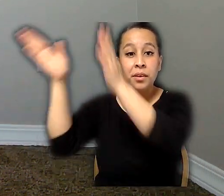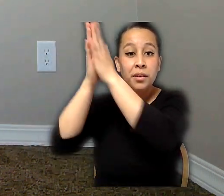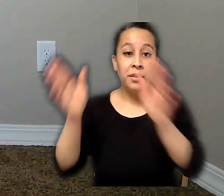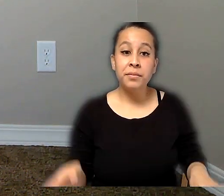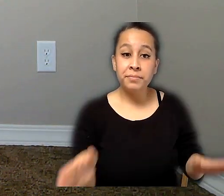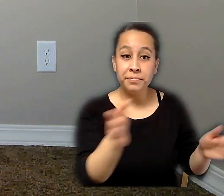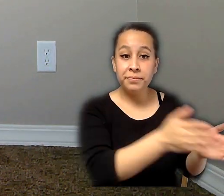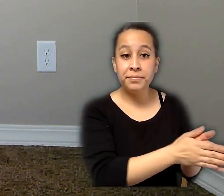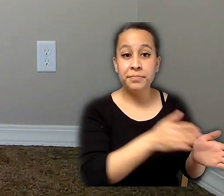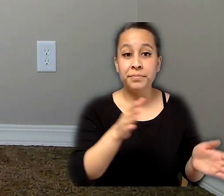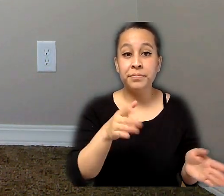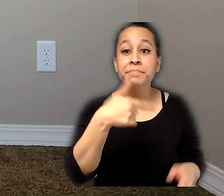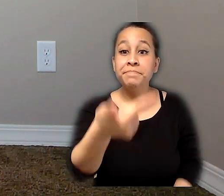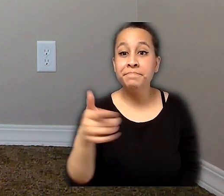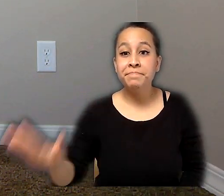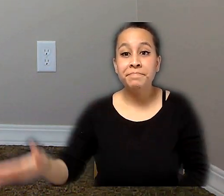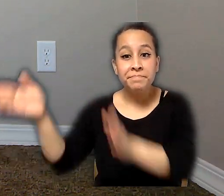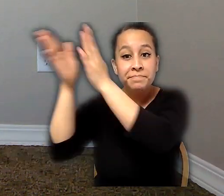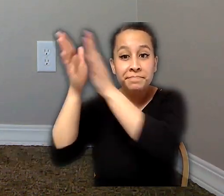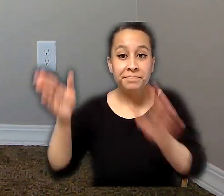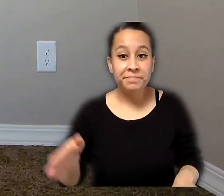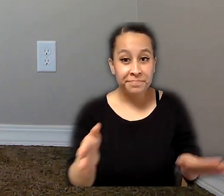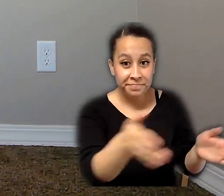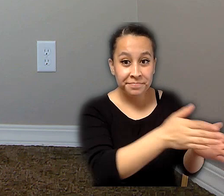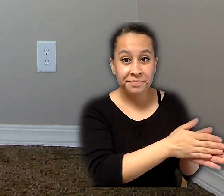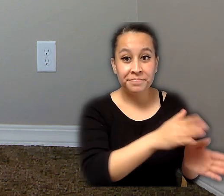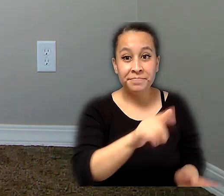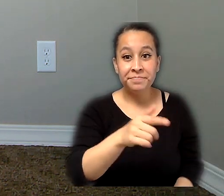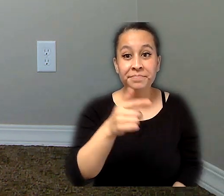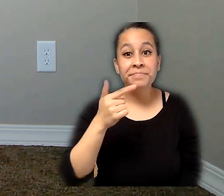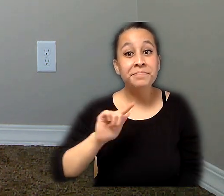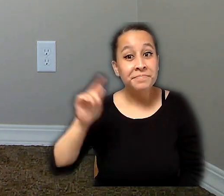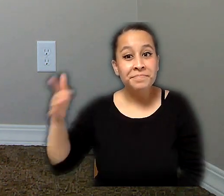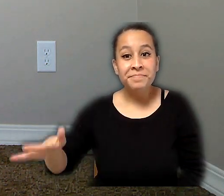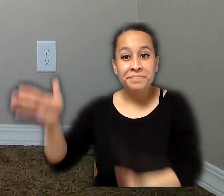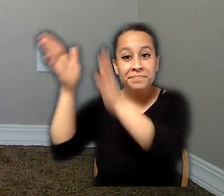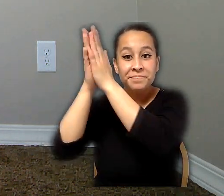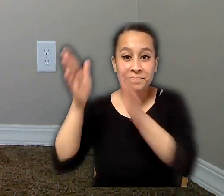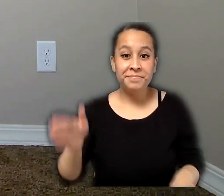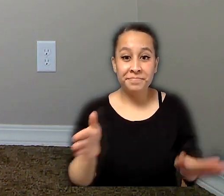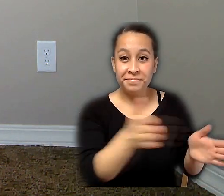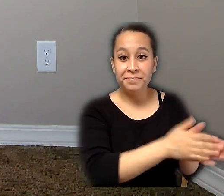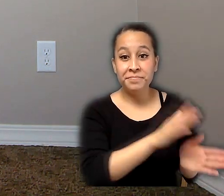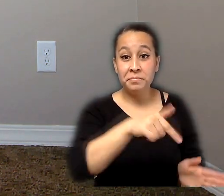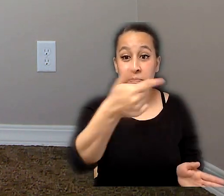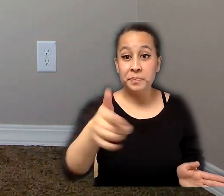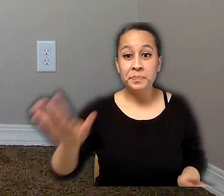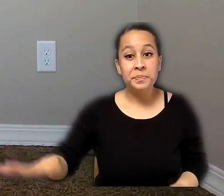Step, clap, step, clap, you go. Step, clap, step, clap, step, clap, step.